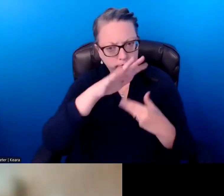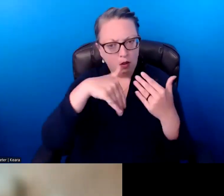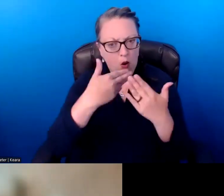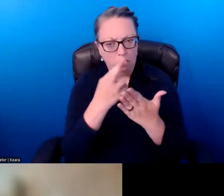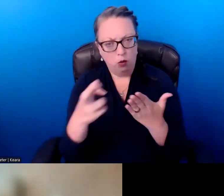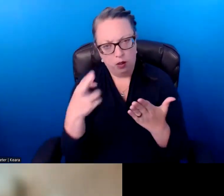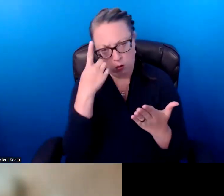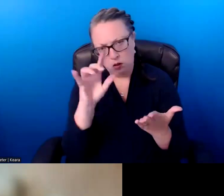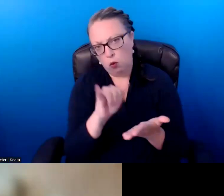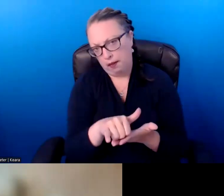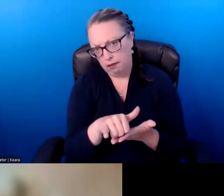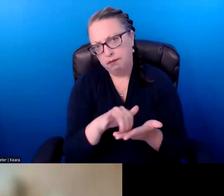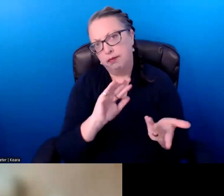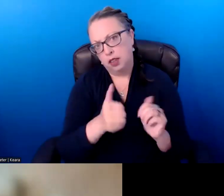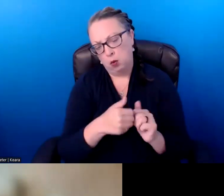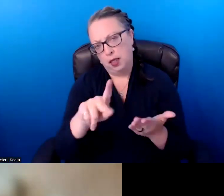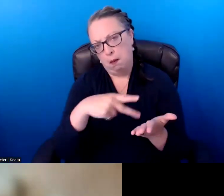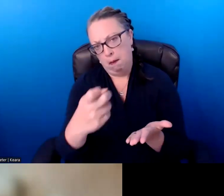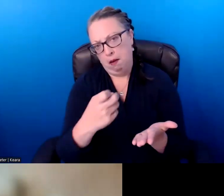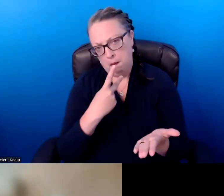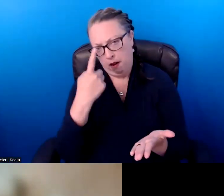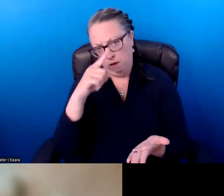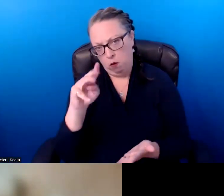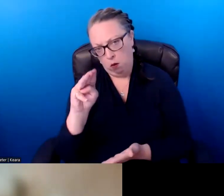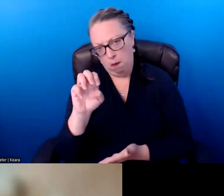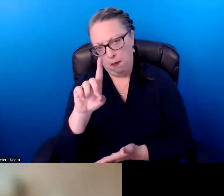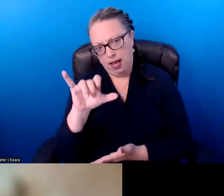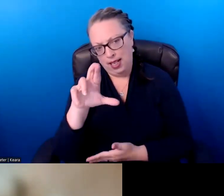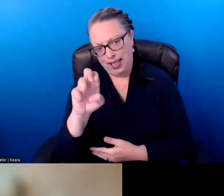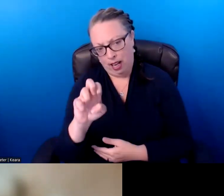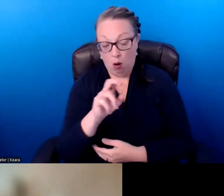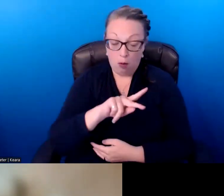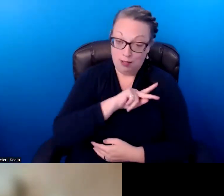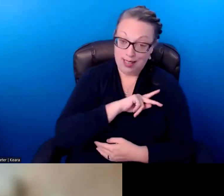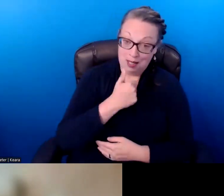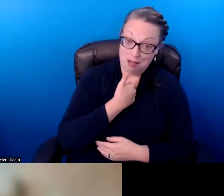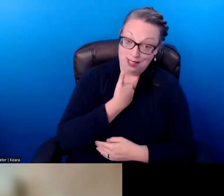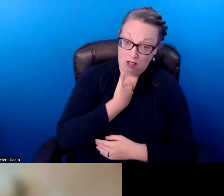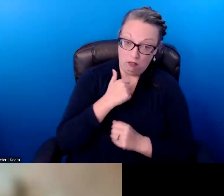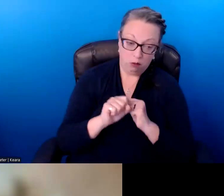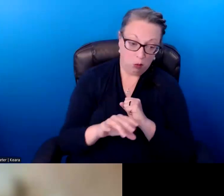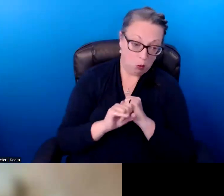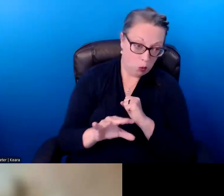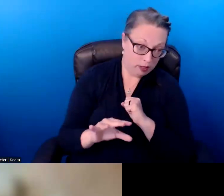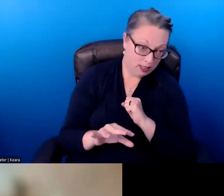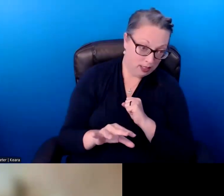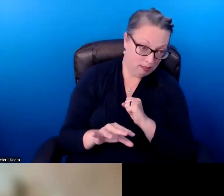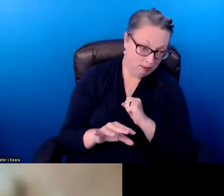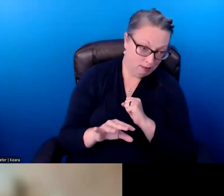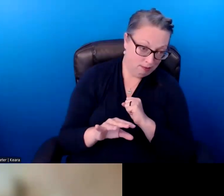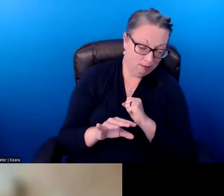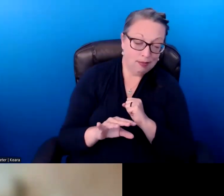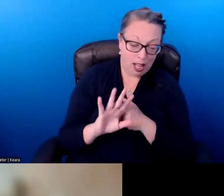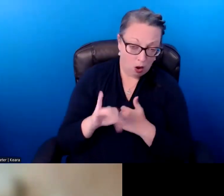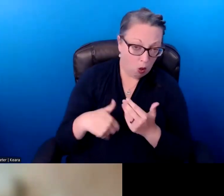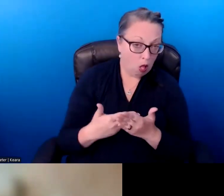for how to get reimbursed for Medicare. Okay. I am personally promoting it at all our big